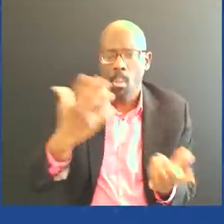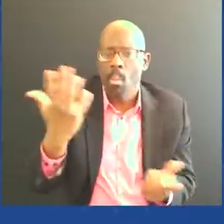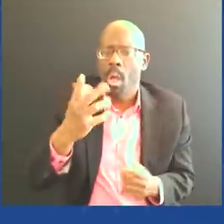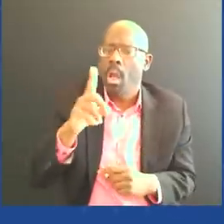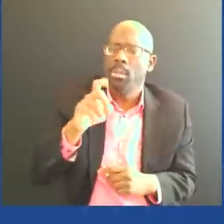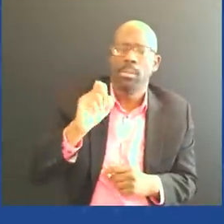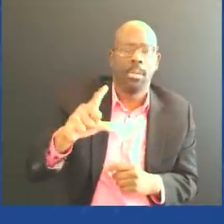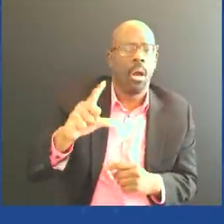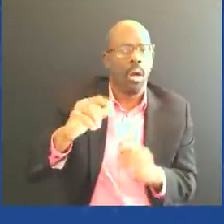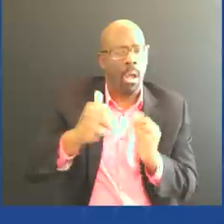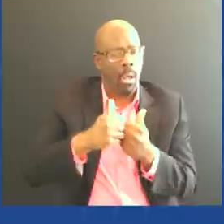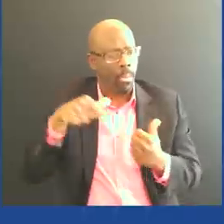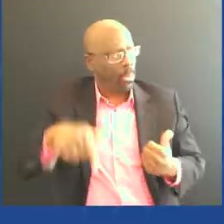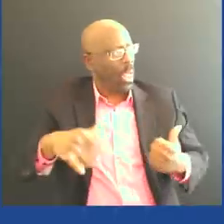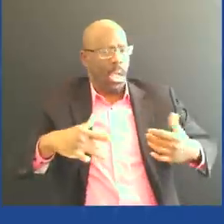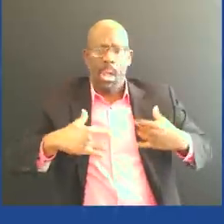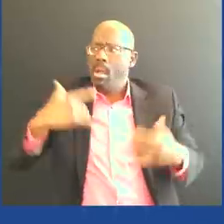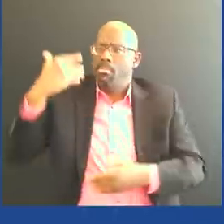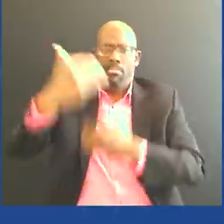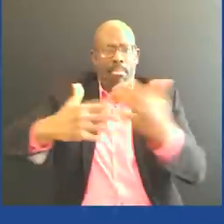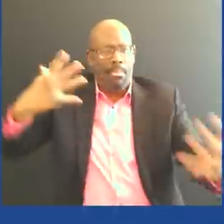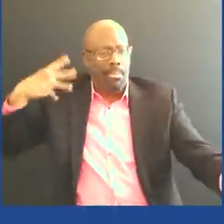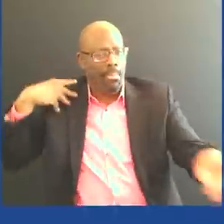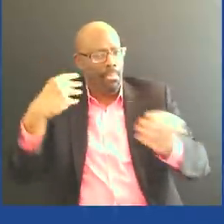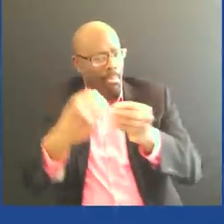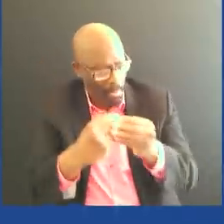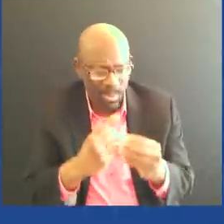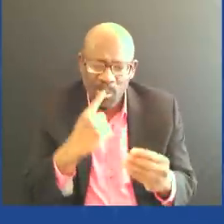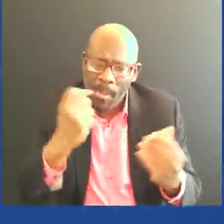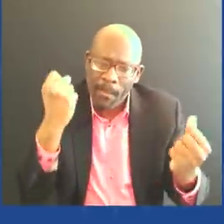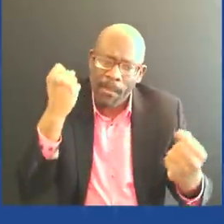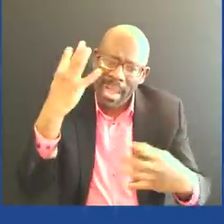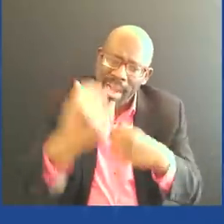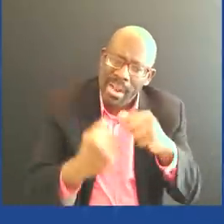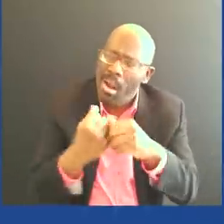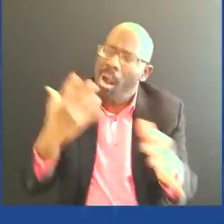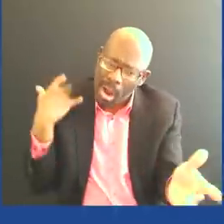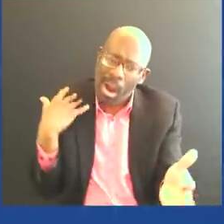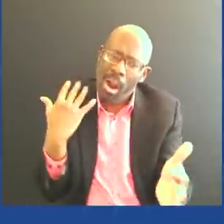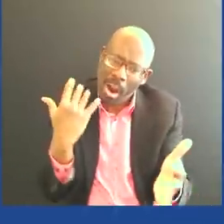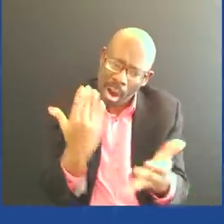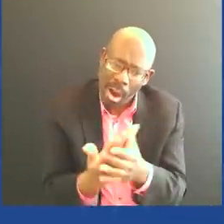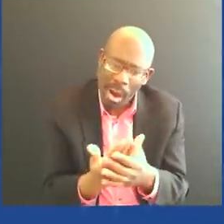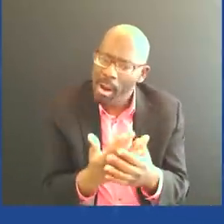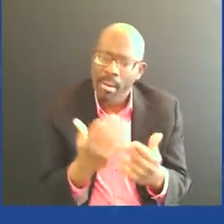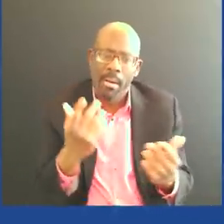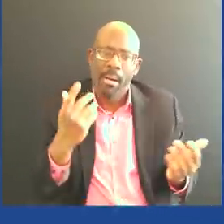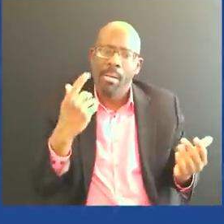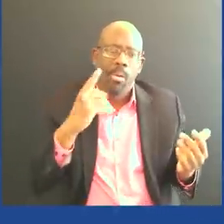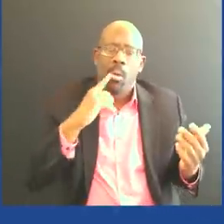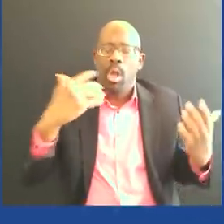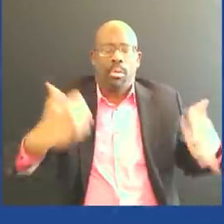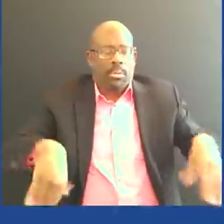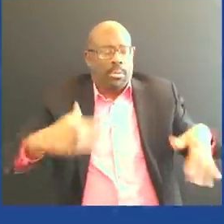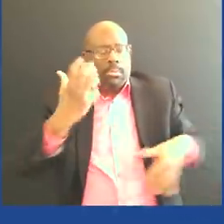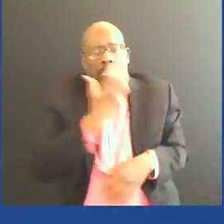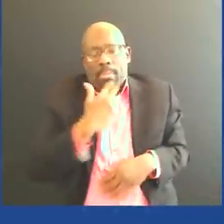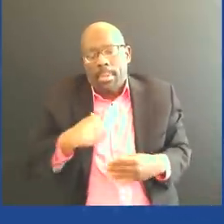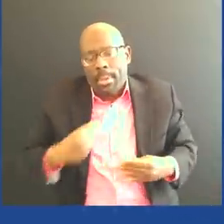been a long time coming, we couldn't be more excited and proud to have this ship bearing our state's